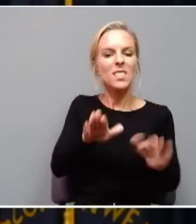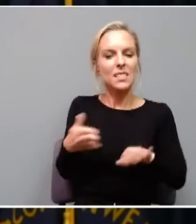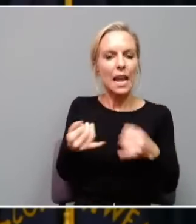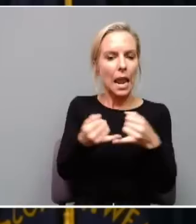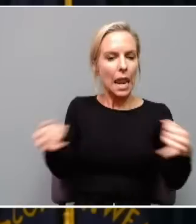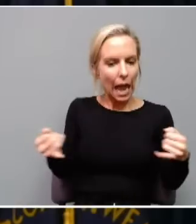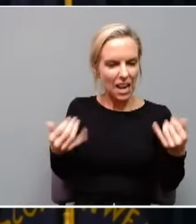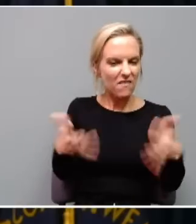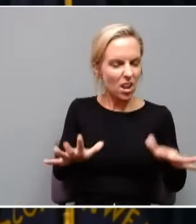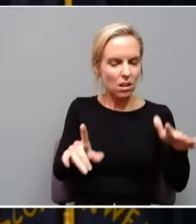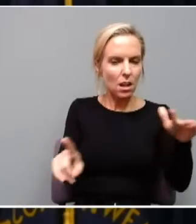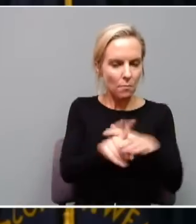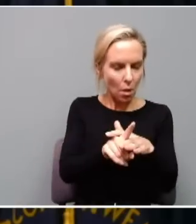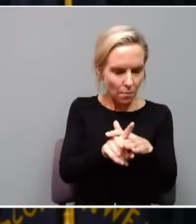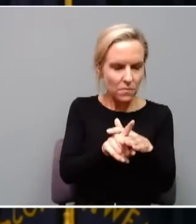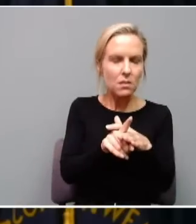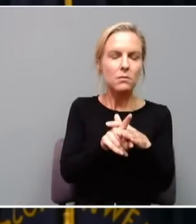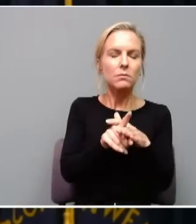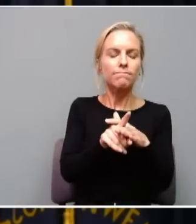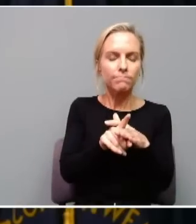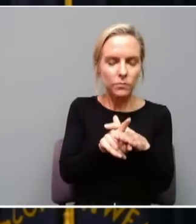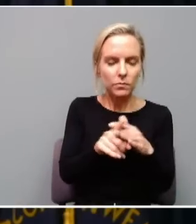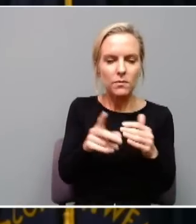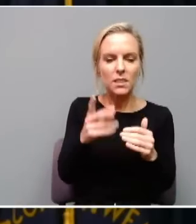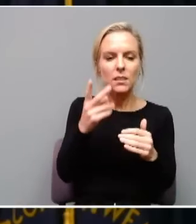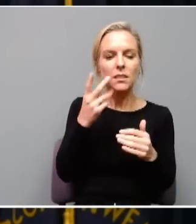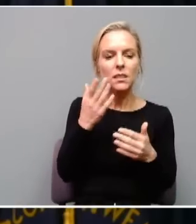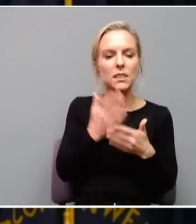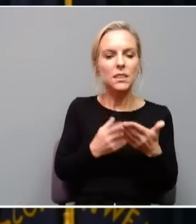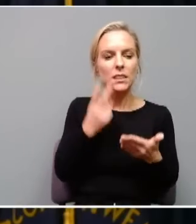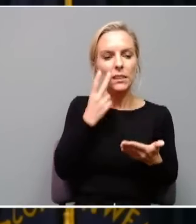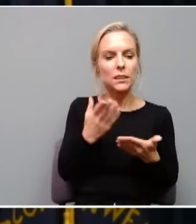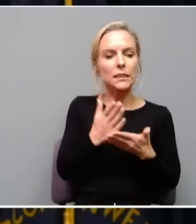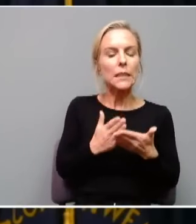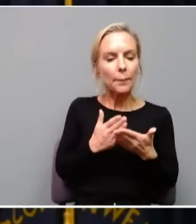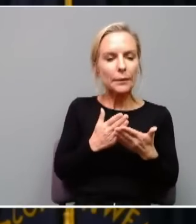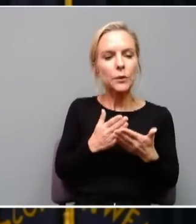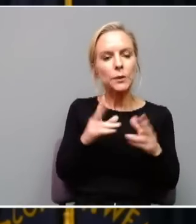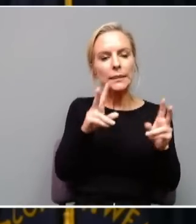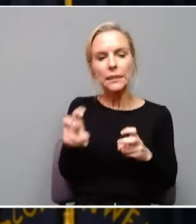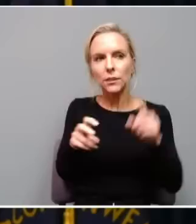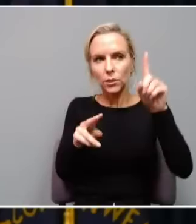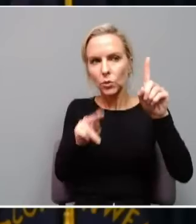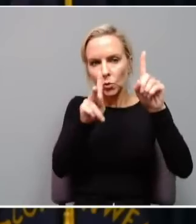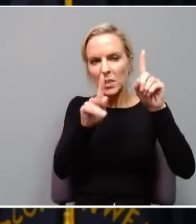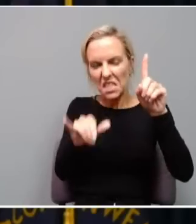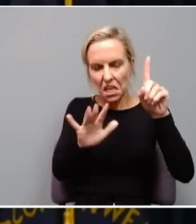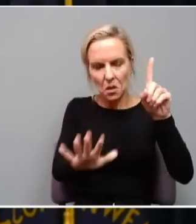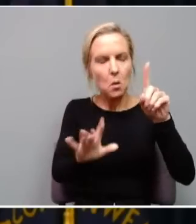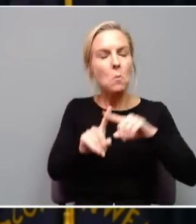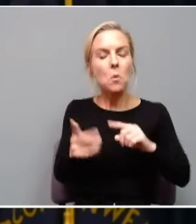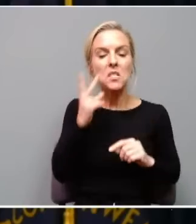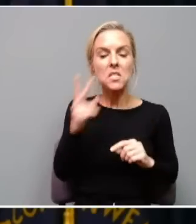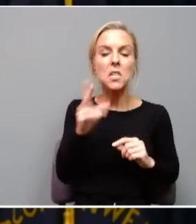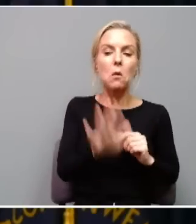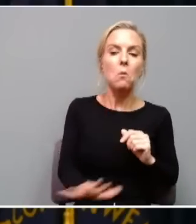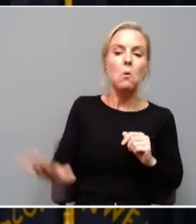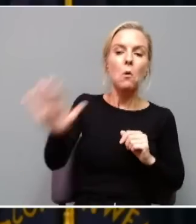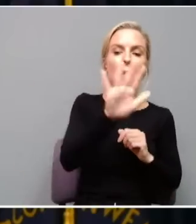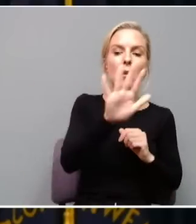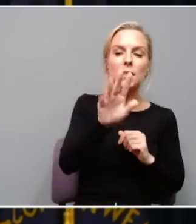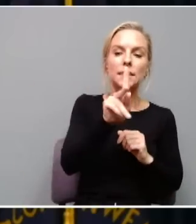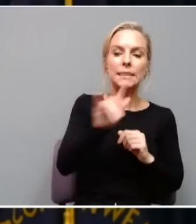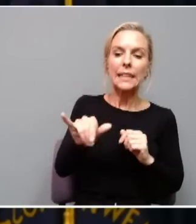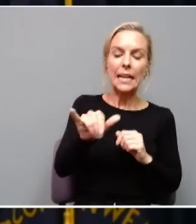see a little bit of tension there in northern Kentucky. But what we're seeing across most hospital systems is